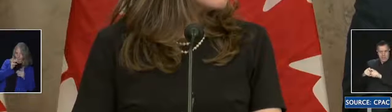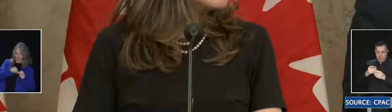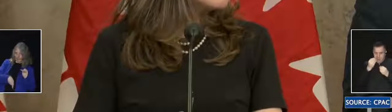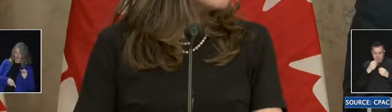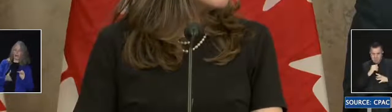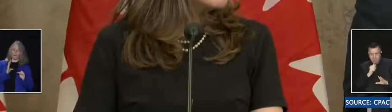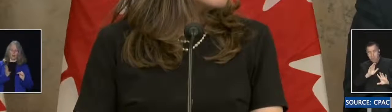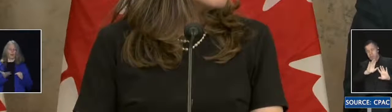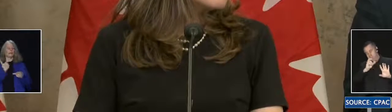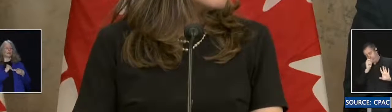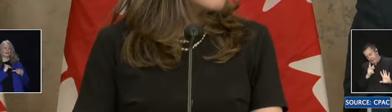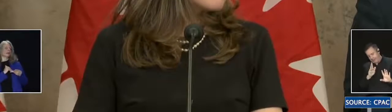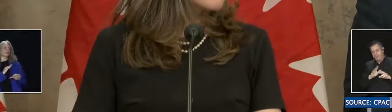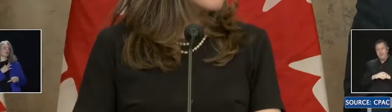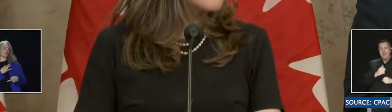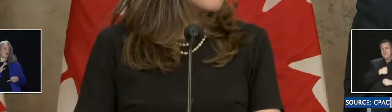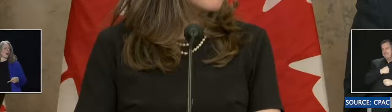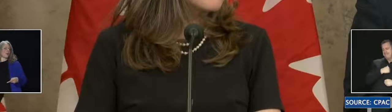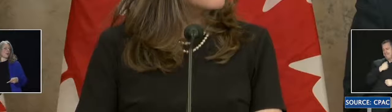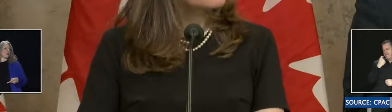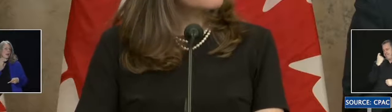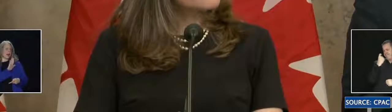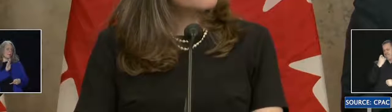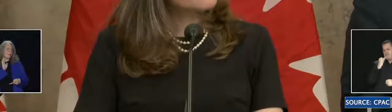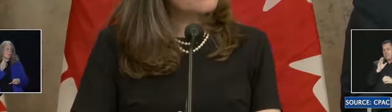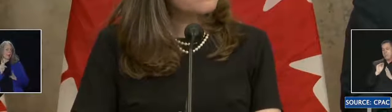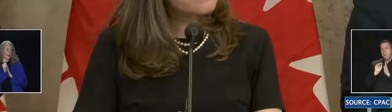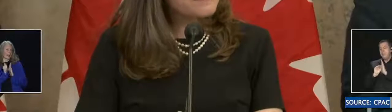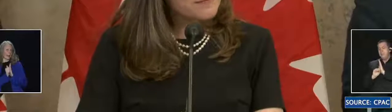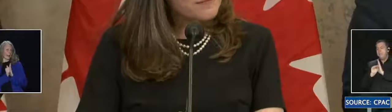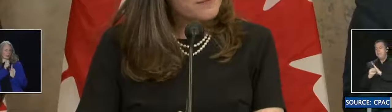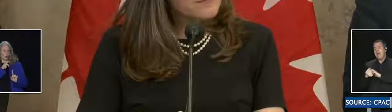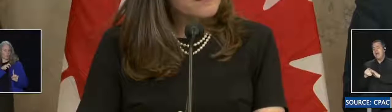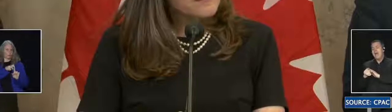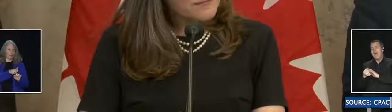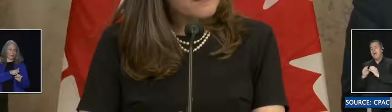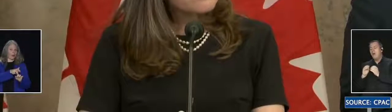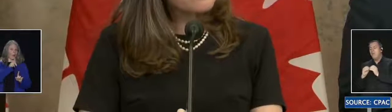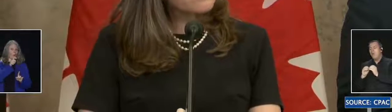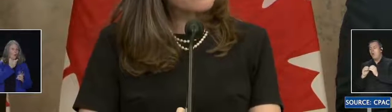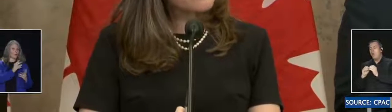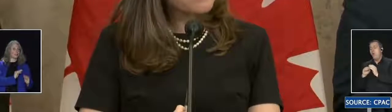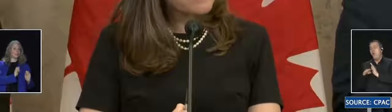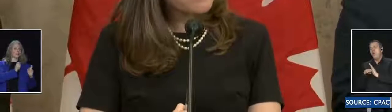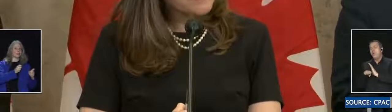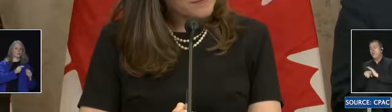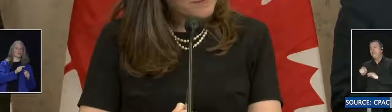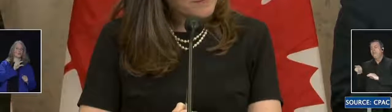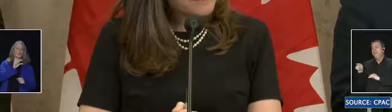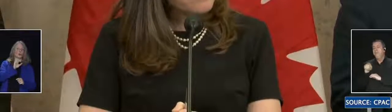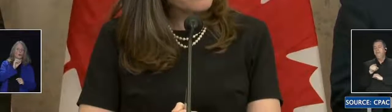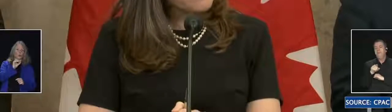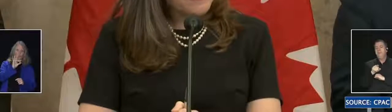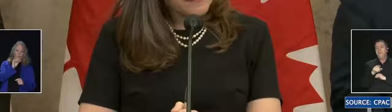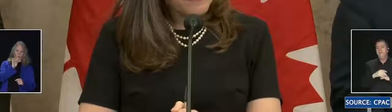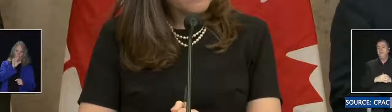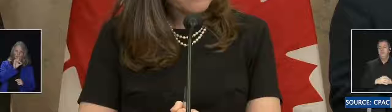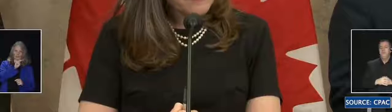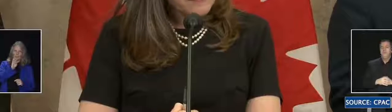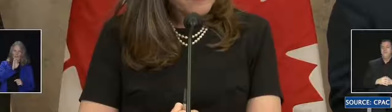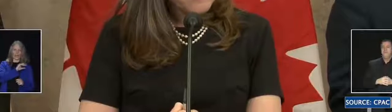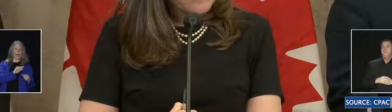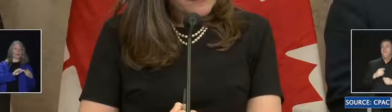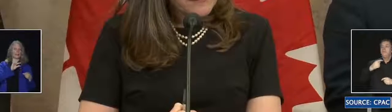just wondering whether the bank accounts will be targeted of individuals who donated to the Give, Send, Go and the GoFundMe campaigns. Are they